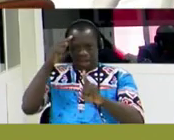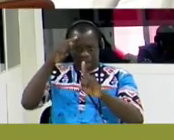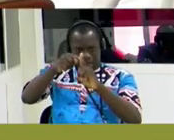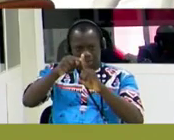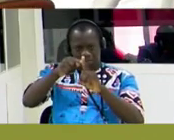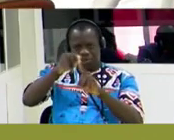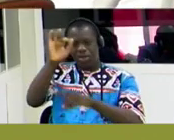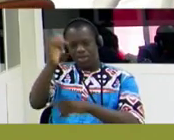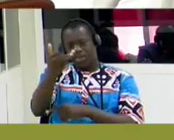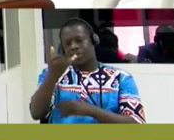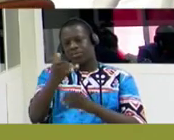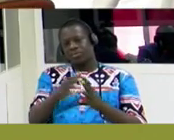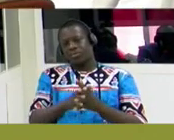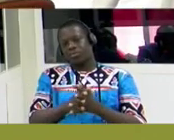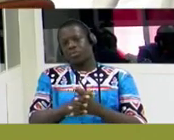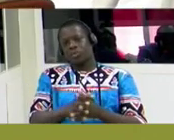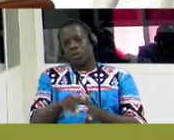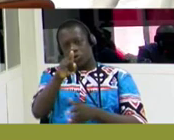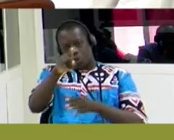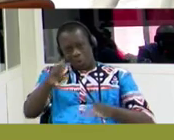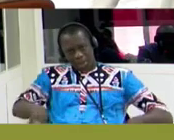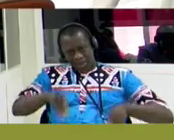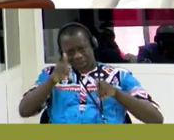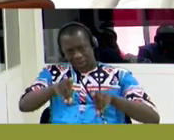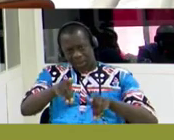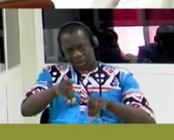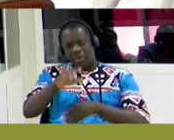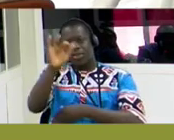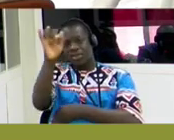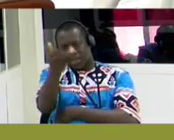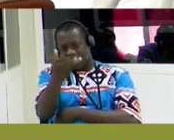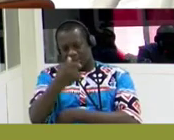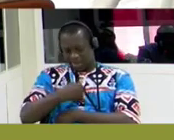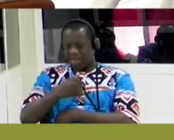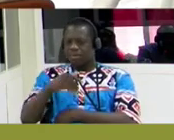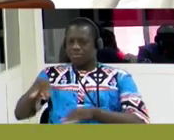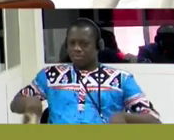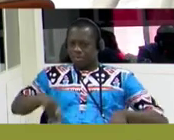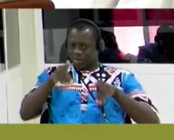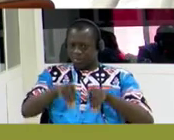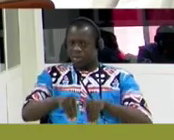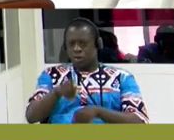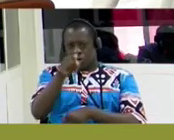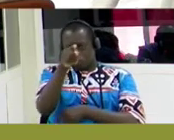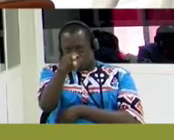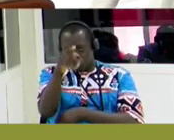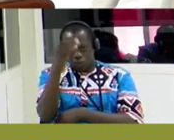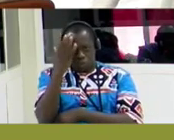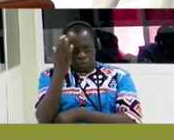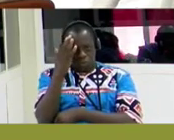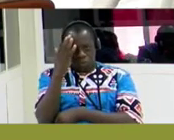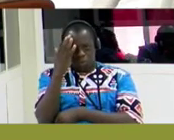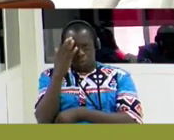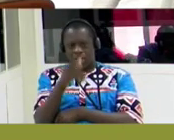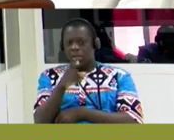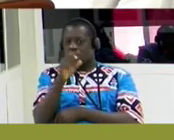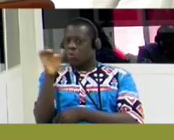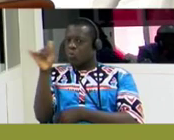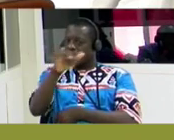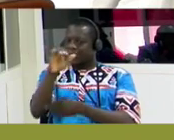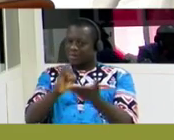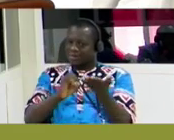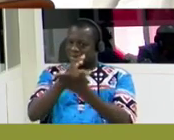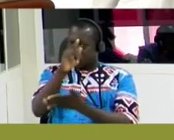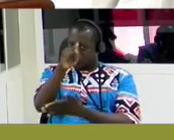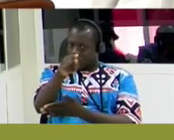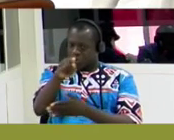our purpose, that's this. And you participated in it? Yes, I participated. But you knew, didn't you? I knew. That the order you were given